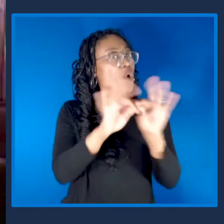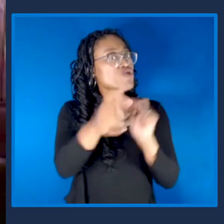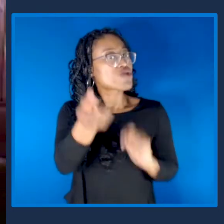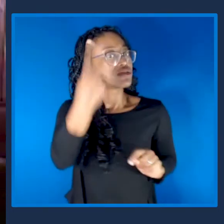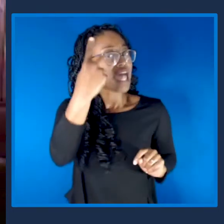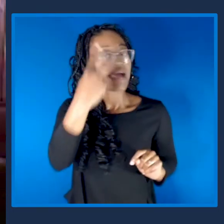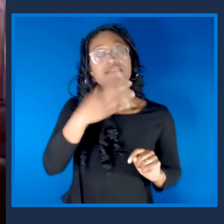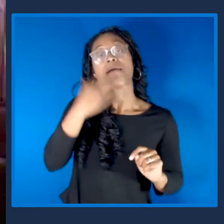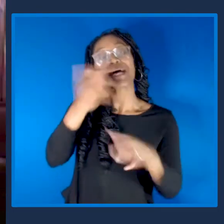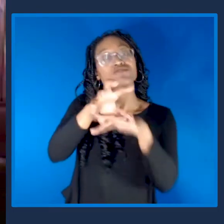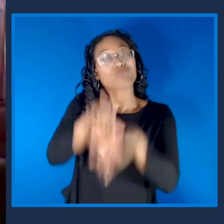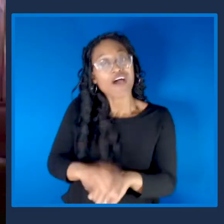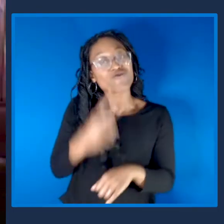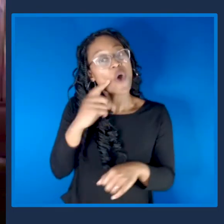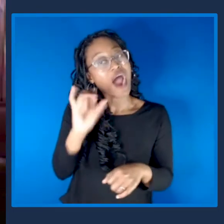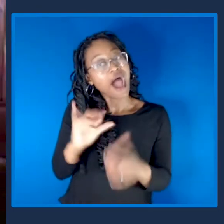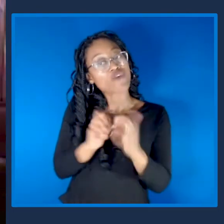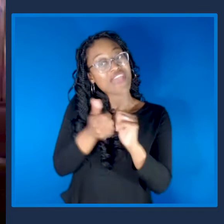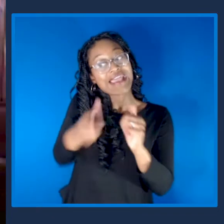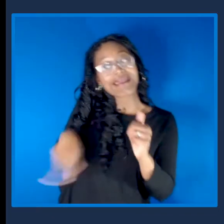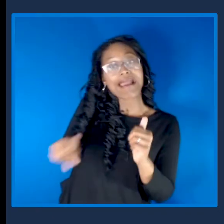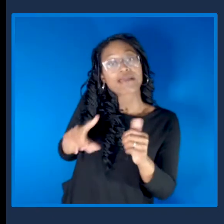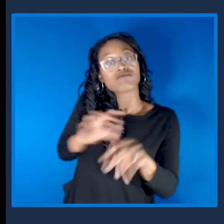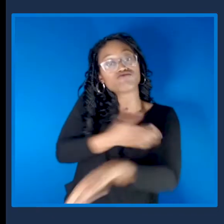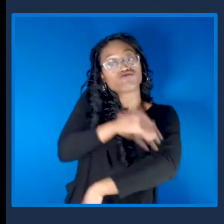how that should work.